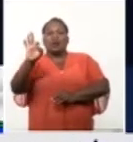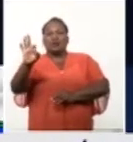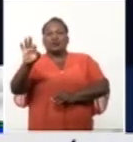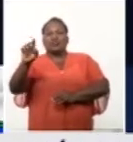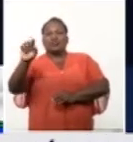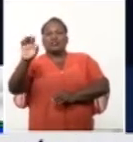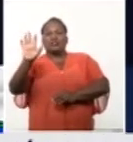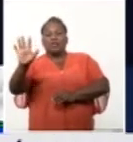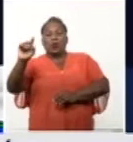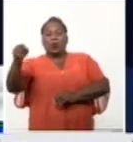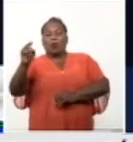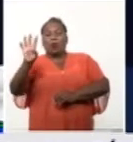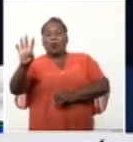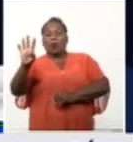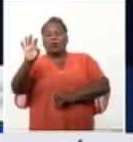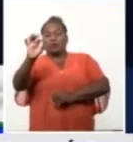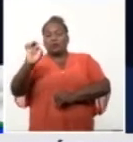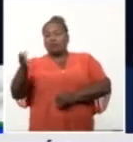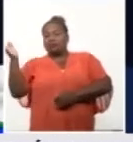85.4%.